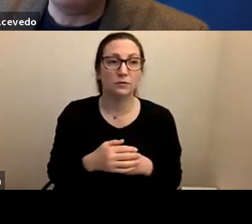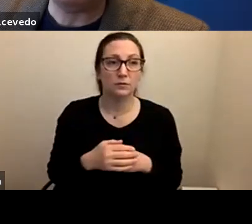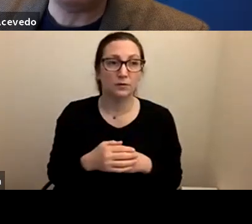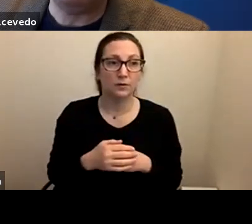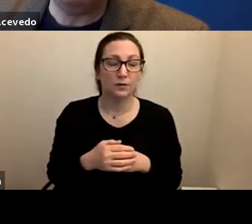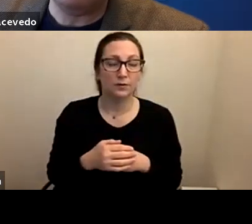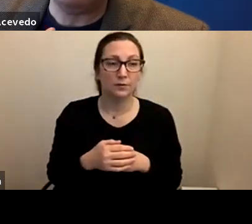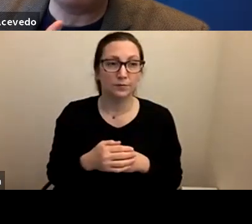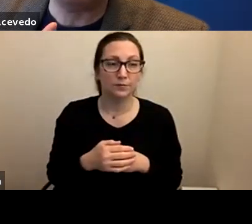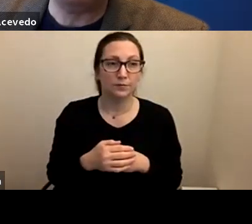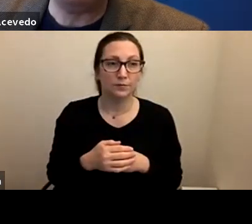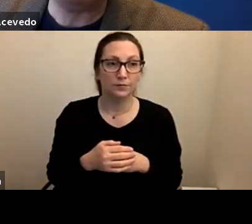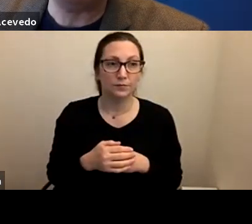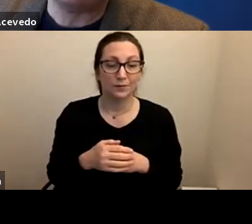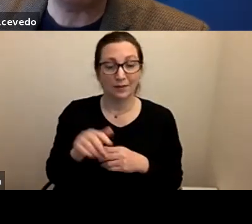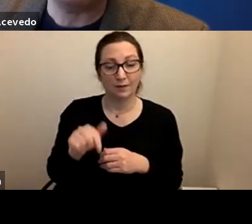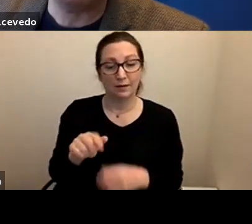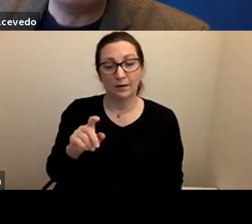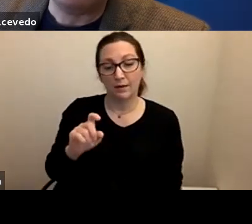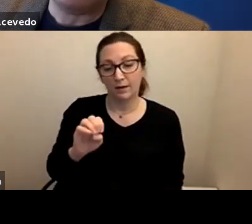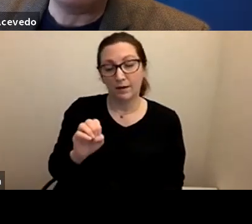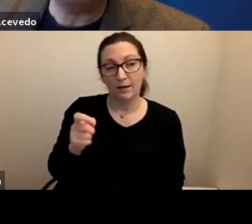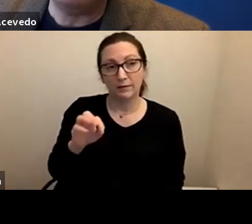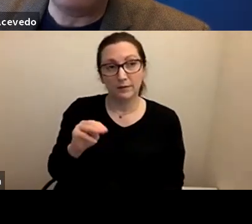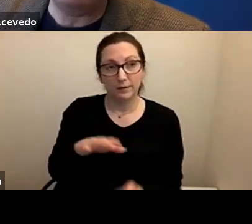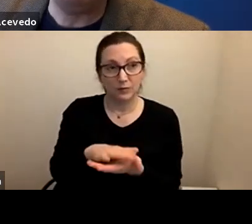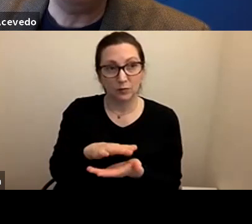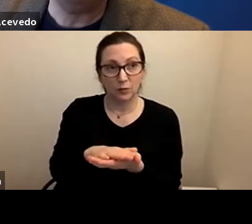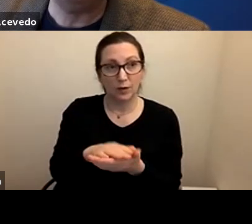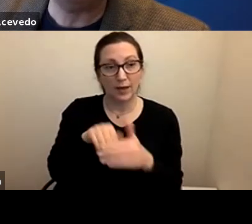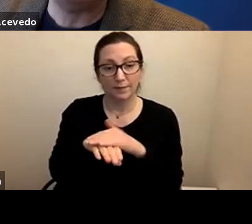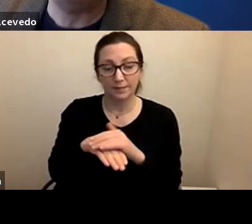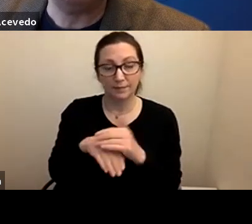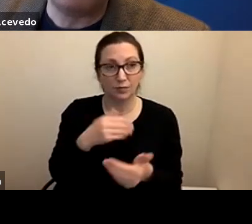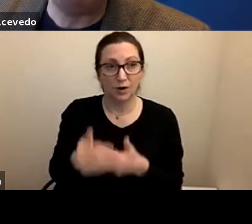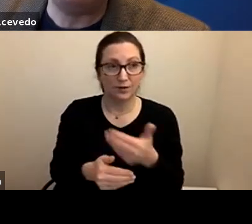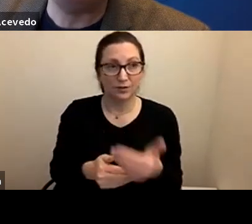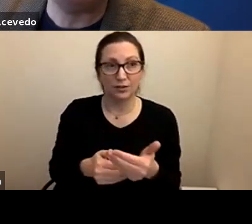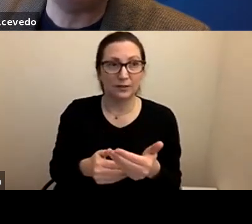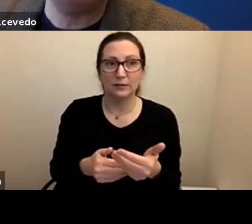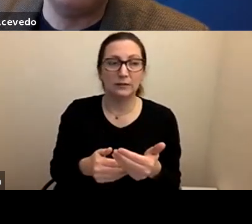Make this exam school admissions process as gaming resistant,